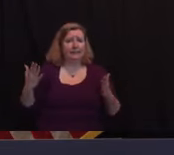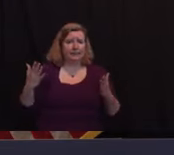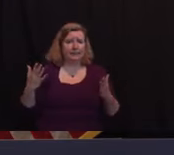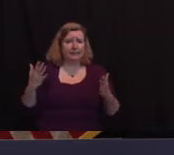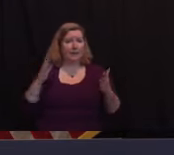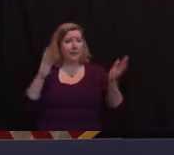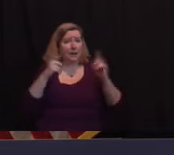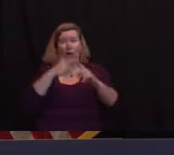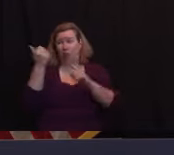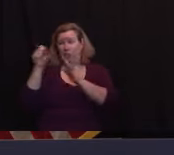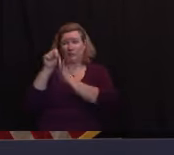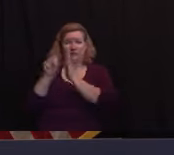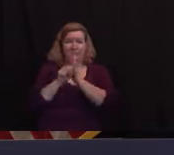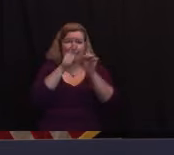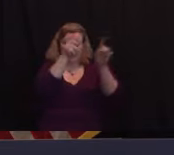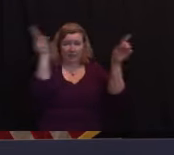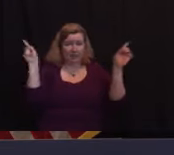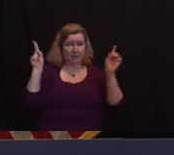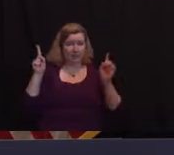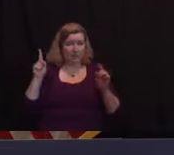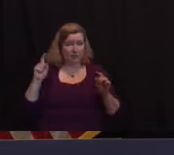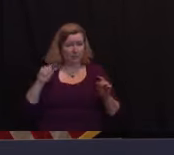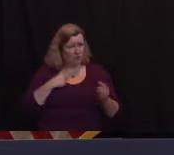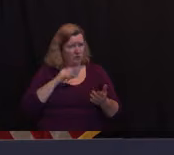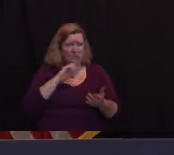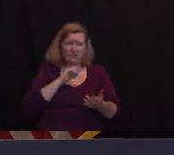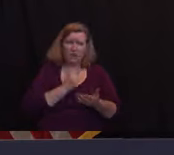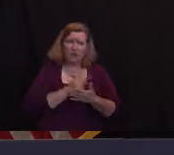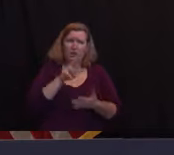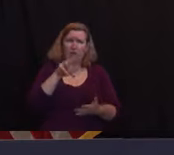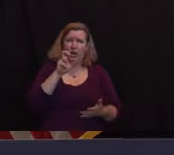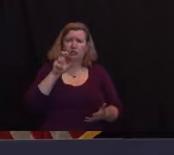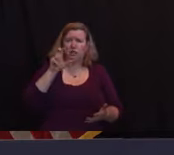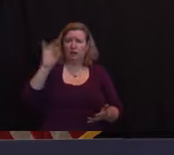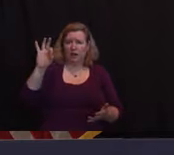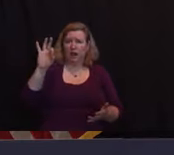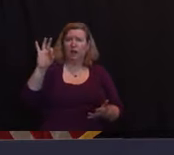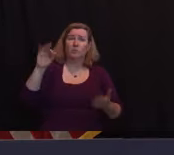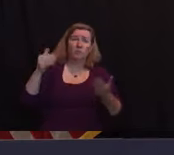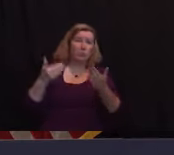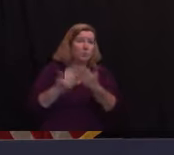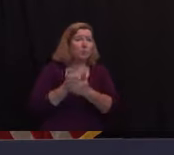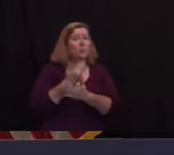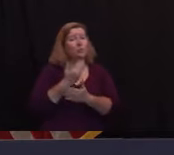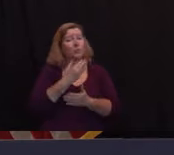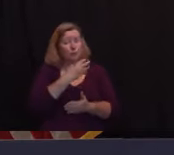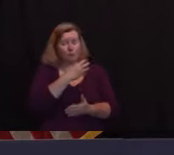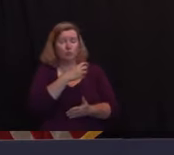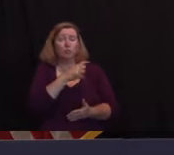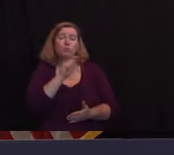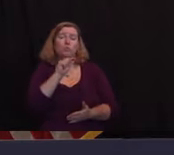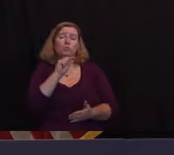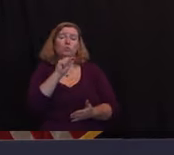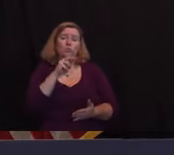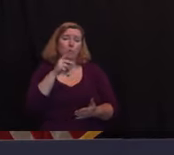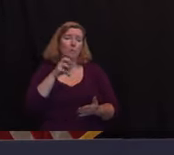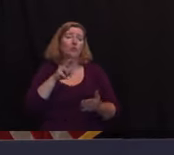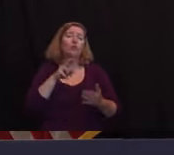that graduated 309 new troopers during an unprecedented pandemic, and that speaks to the quality of these